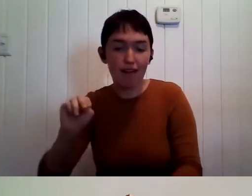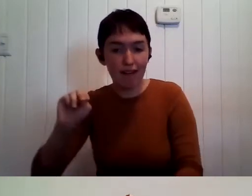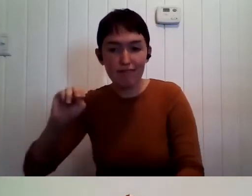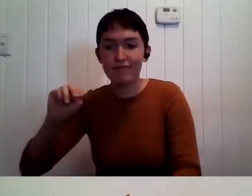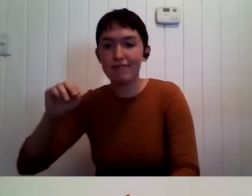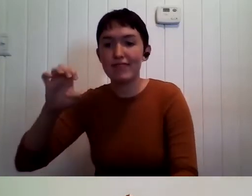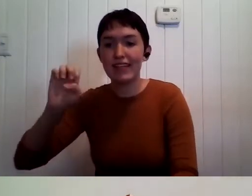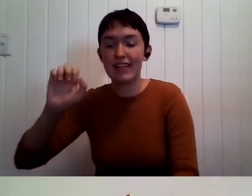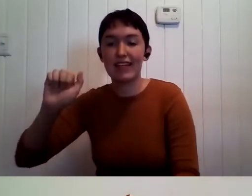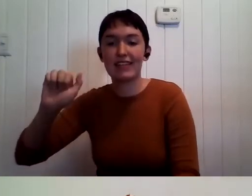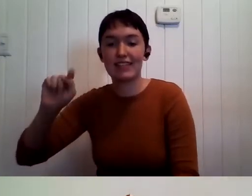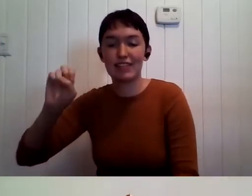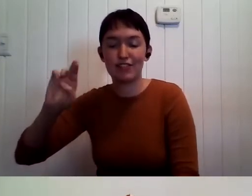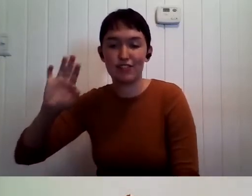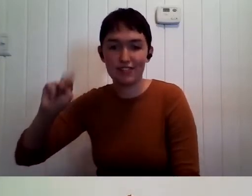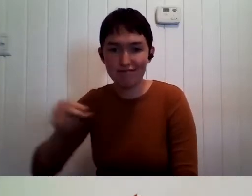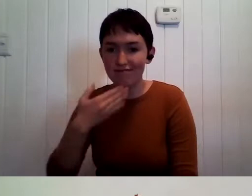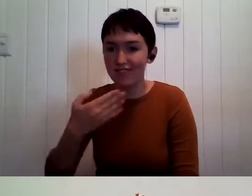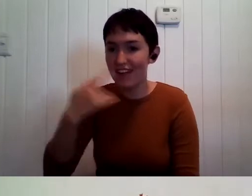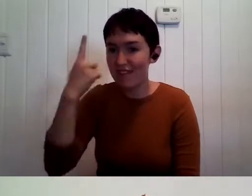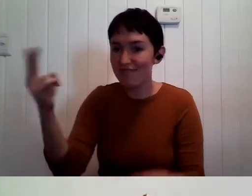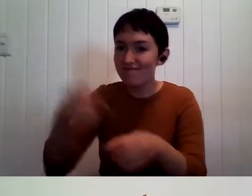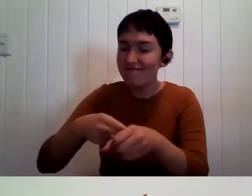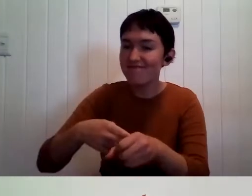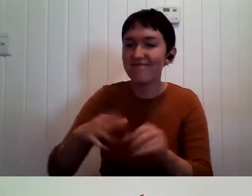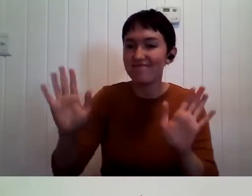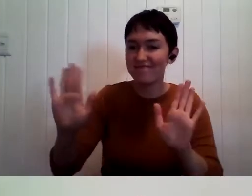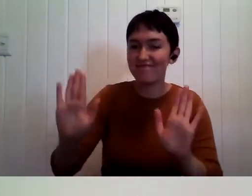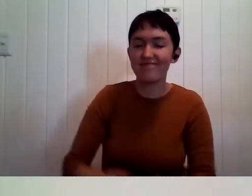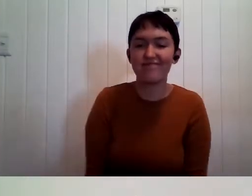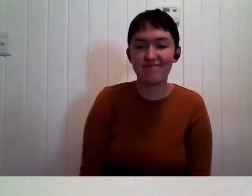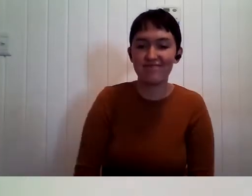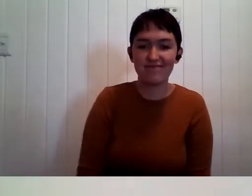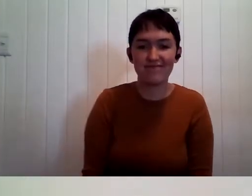thanks for coming. Have a wonderful rest of your week. Thank you both. Thanks. Bye, everyone. Bye.